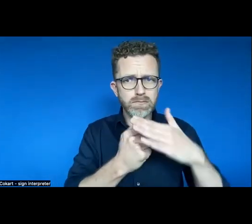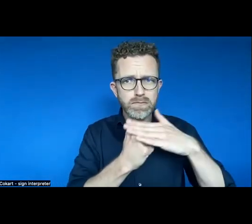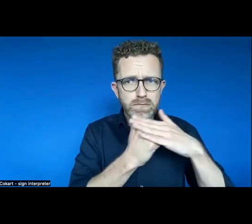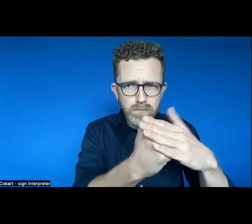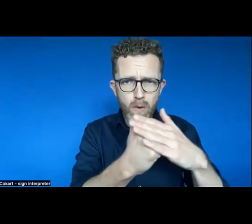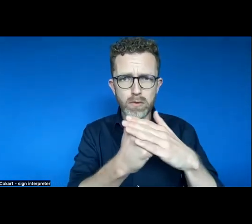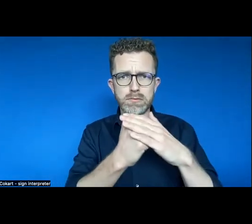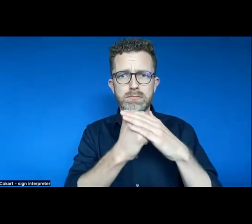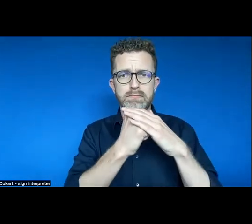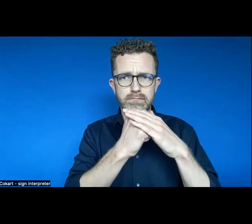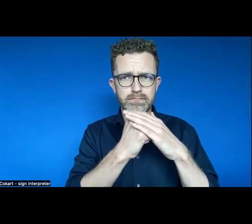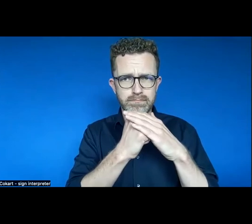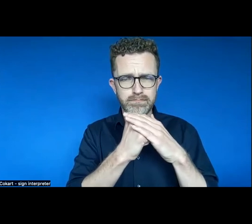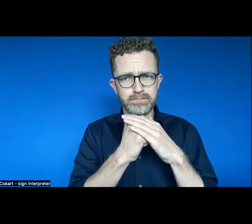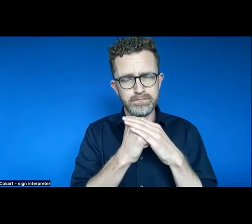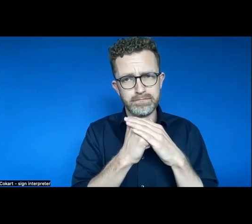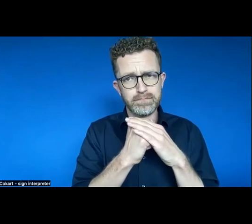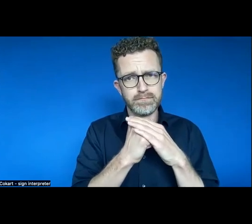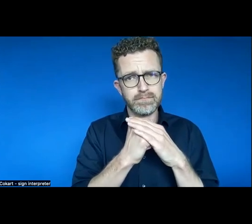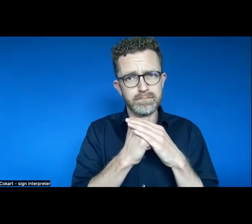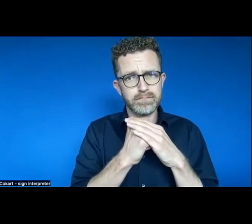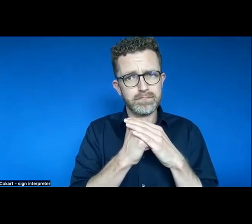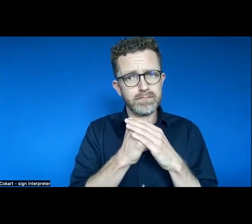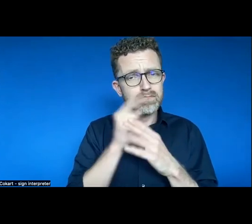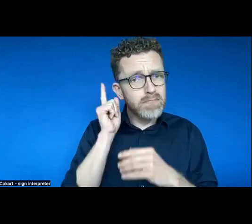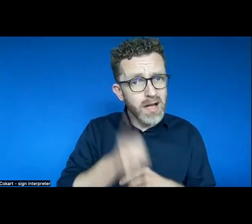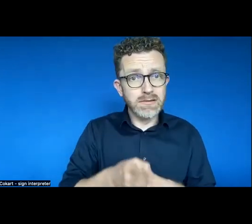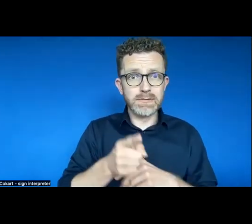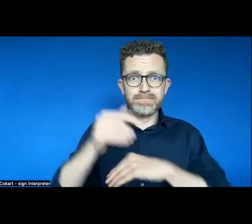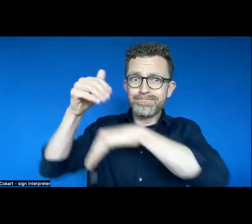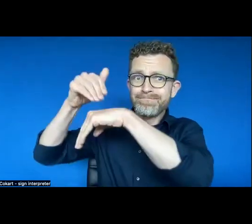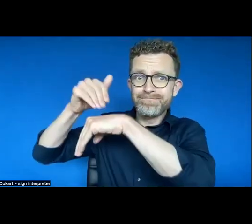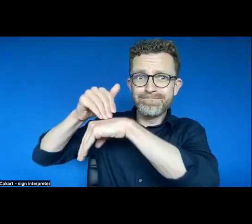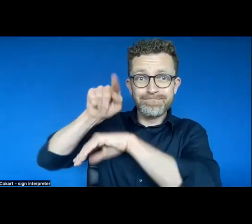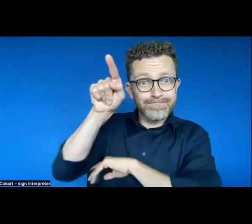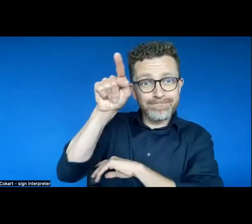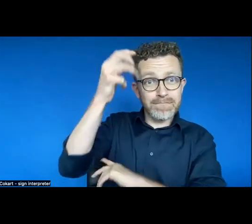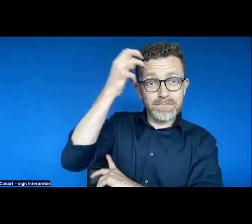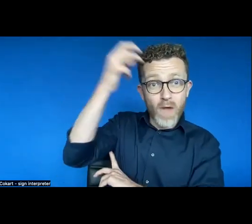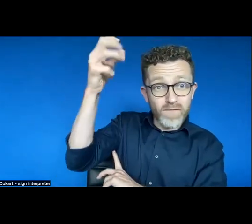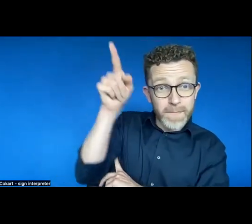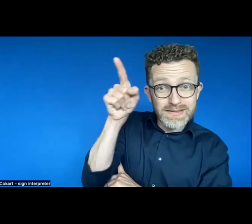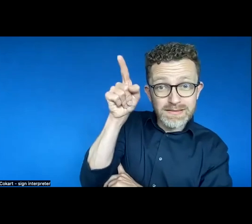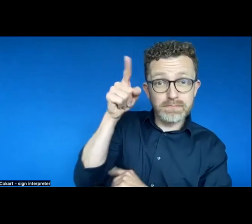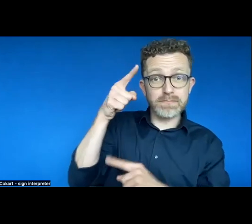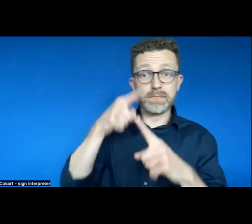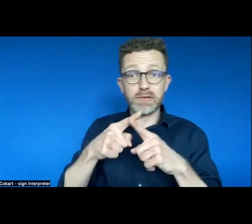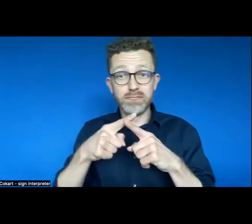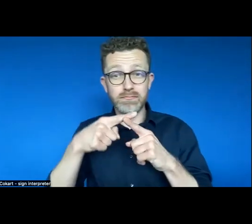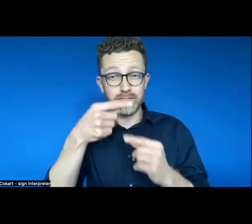that to invest money in rebuilding institutions is the big